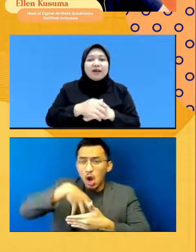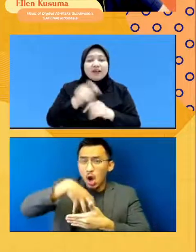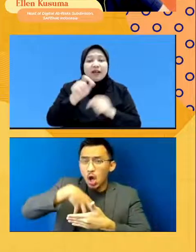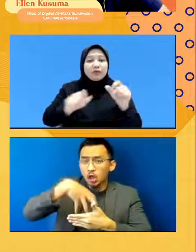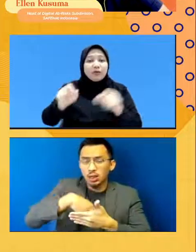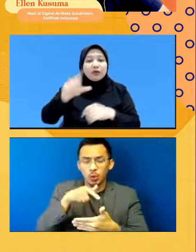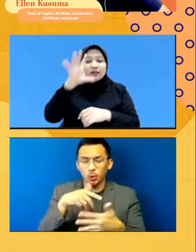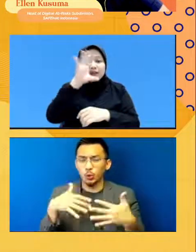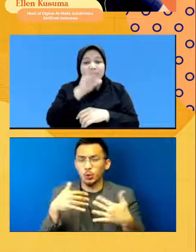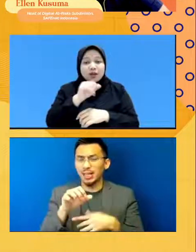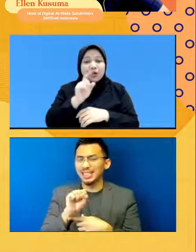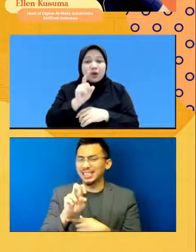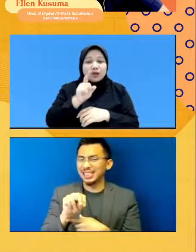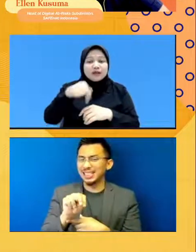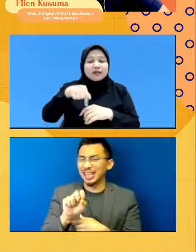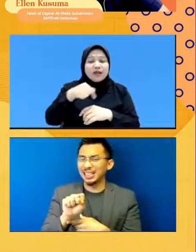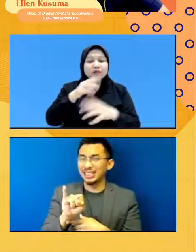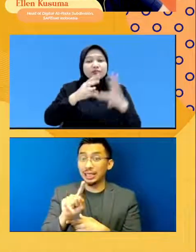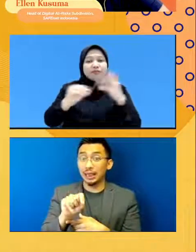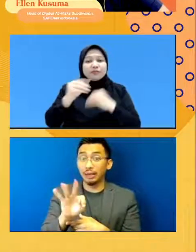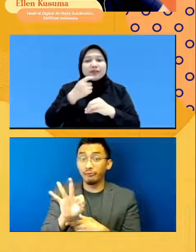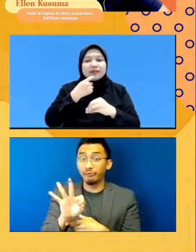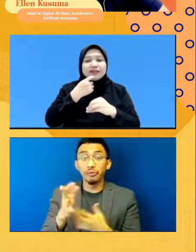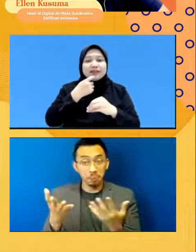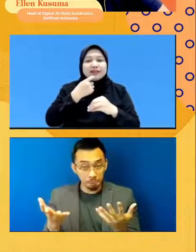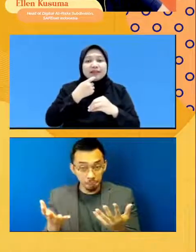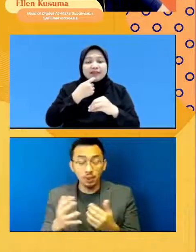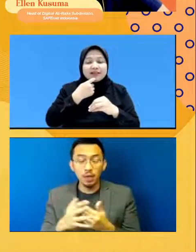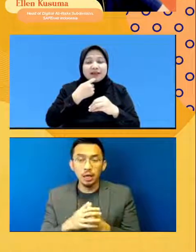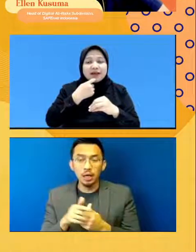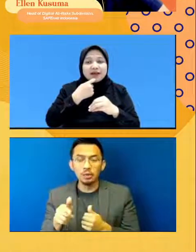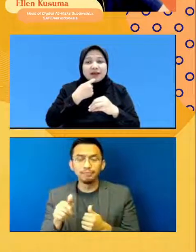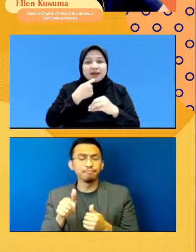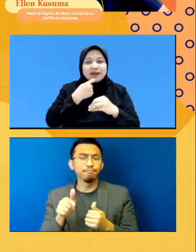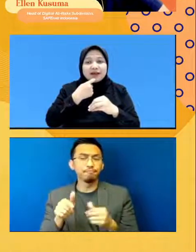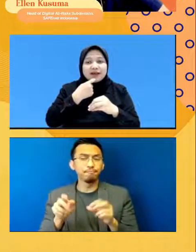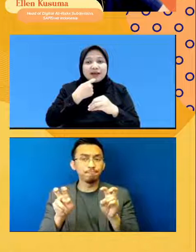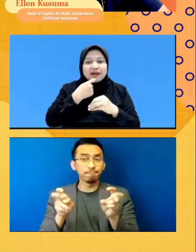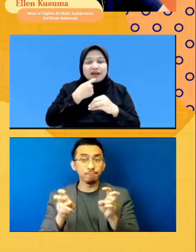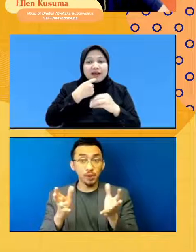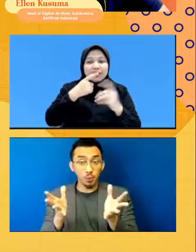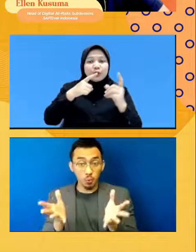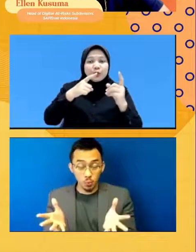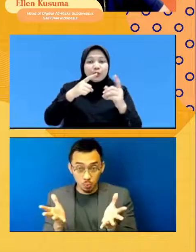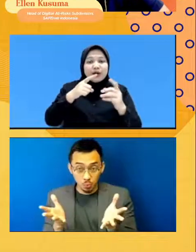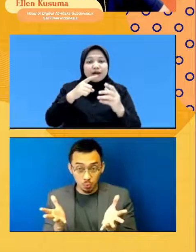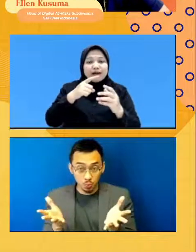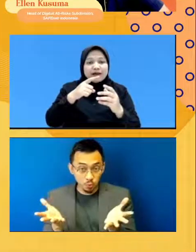dynamic. What kind of dynamic we meant here? It meant that